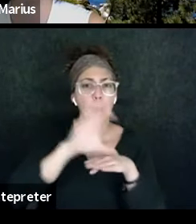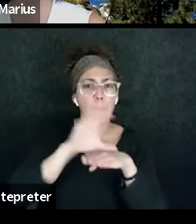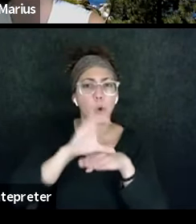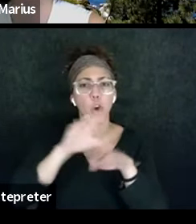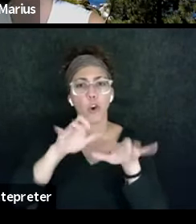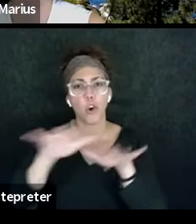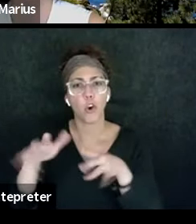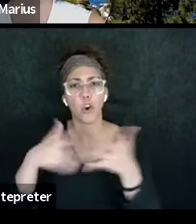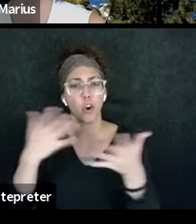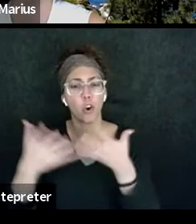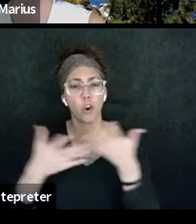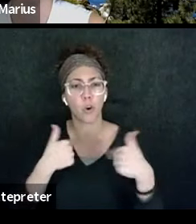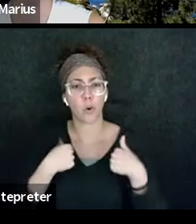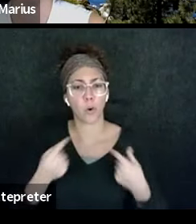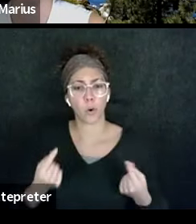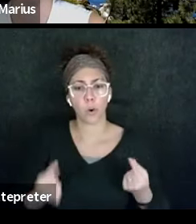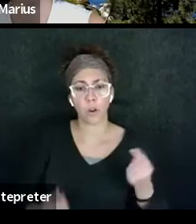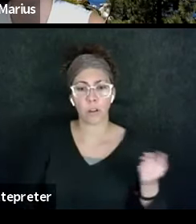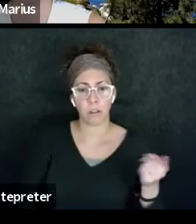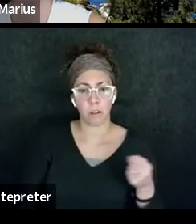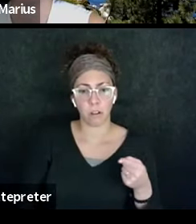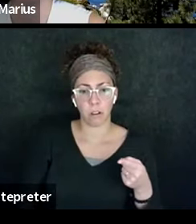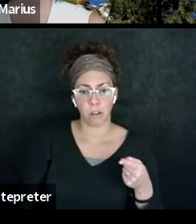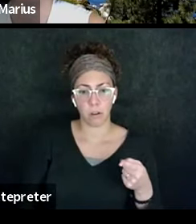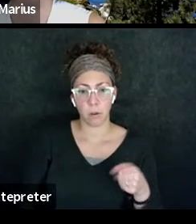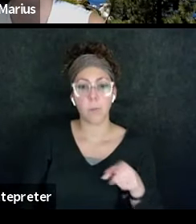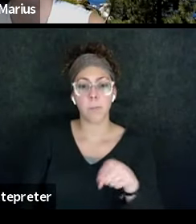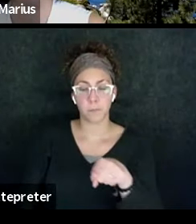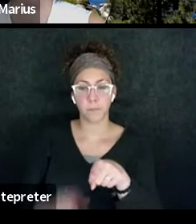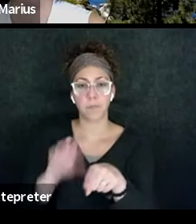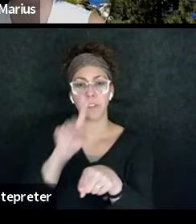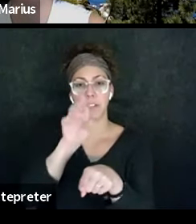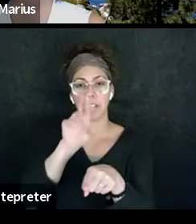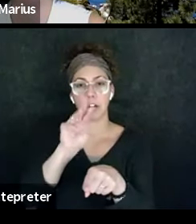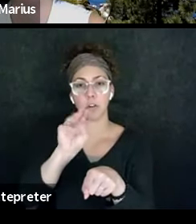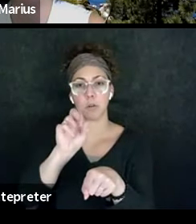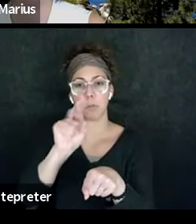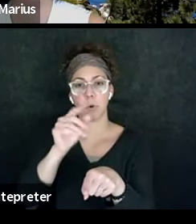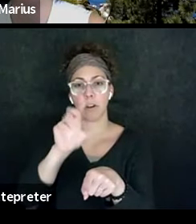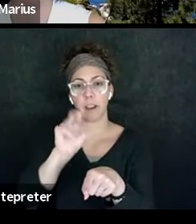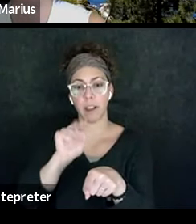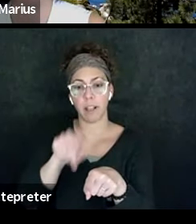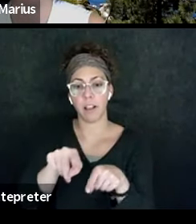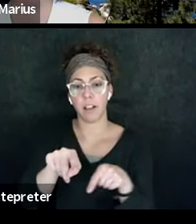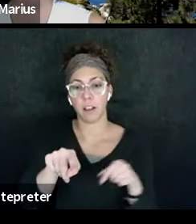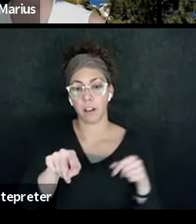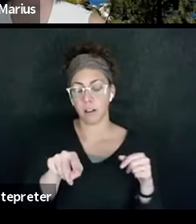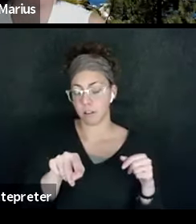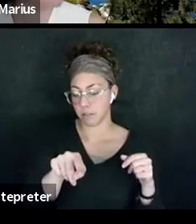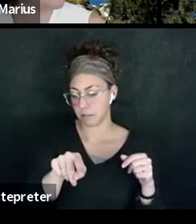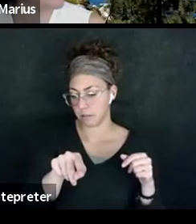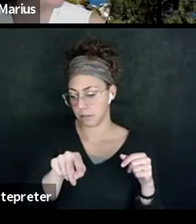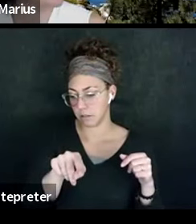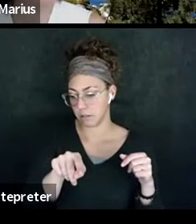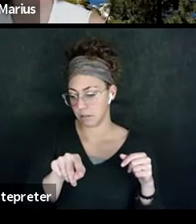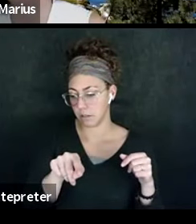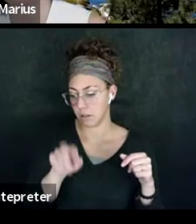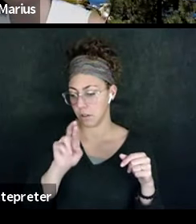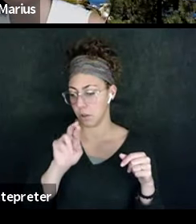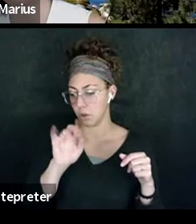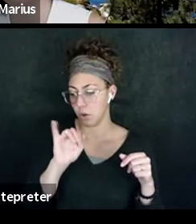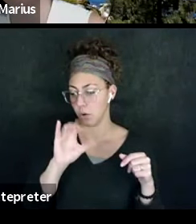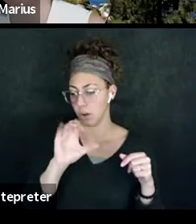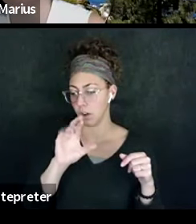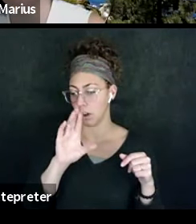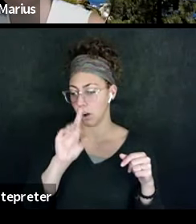Morgan, aren't you? Yes, our media specialist Ricardo Cuevas, he is